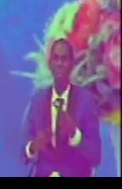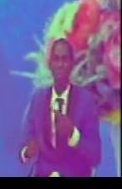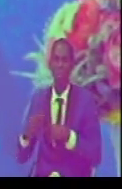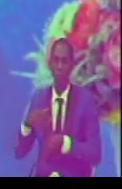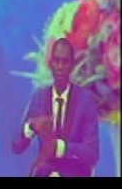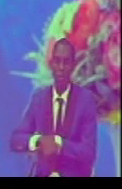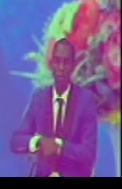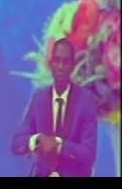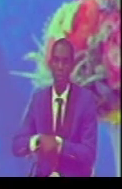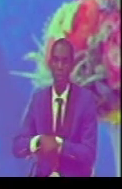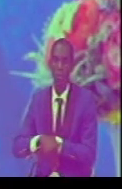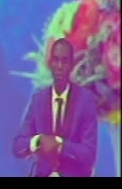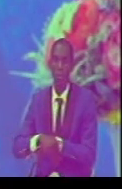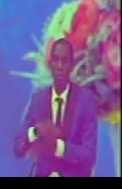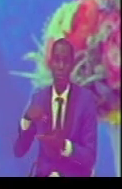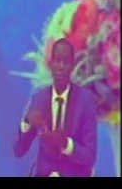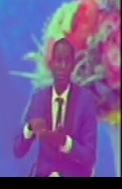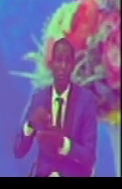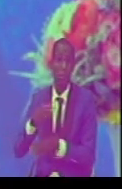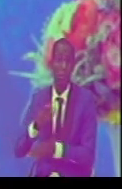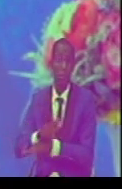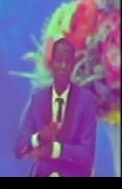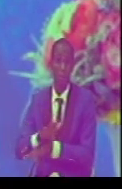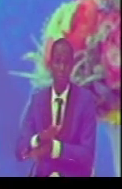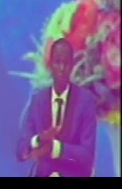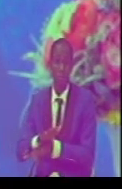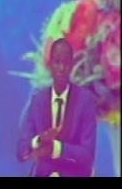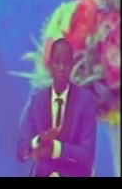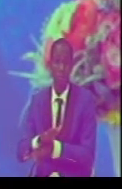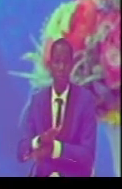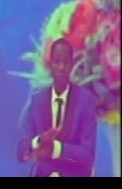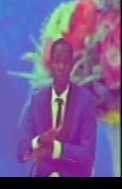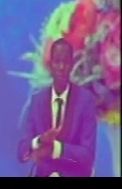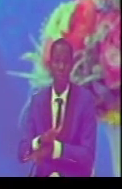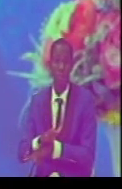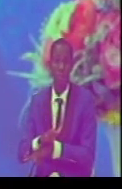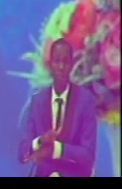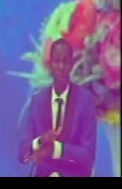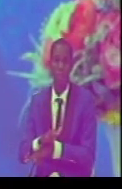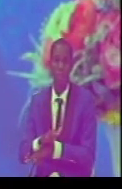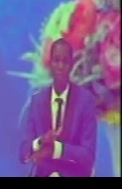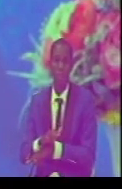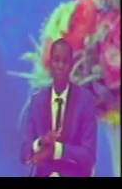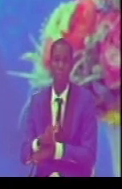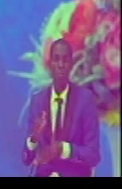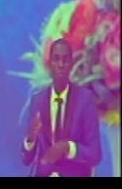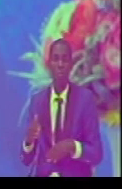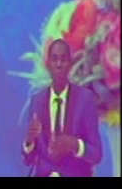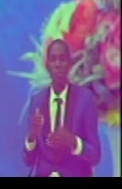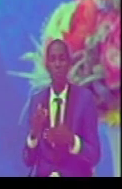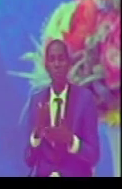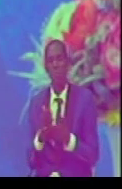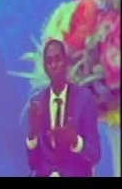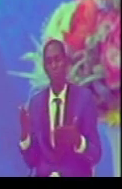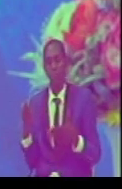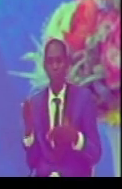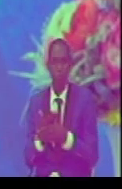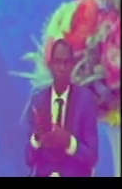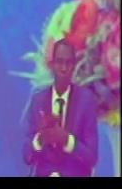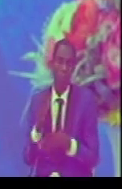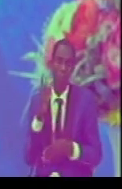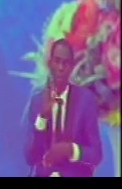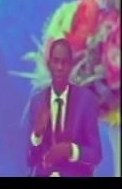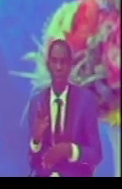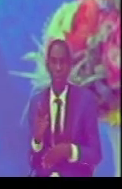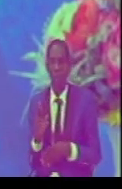wonders in my life tonight. Just this afternoon, though this toothache has been disturbing